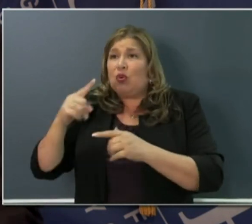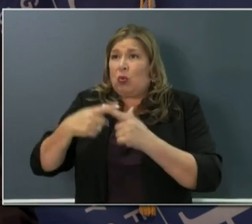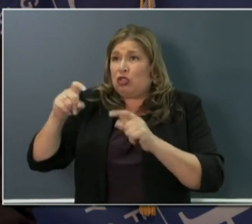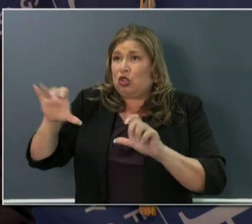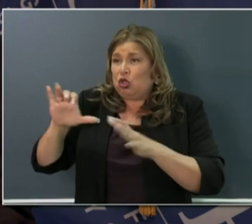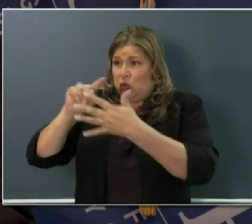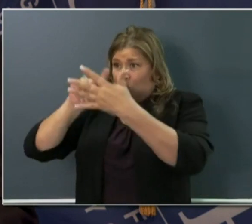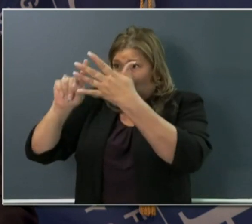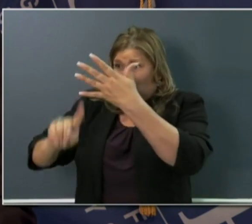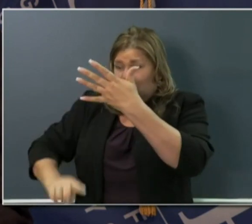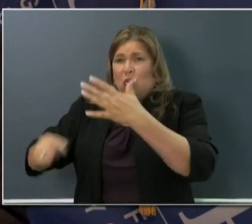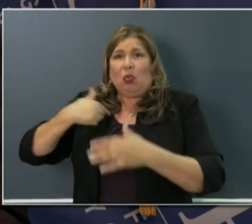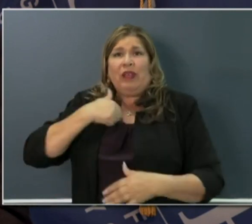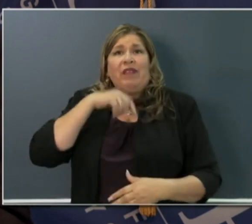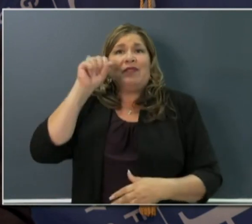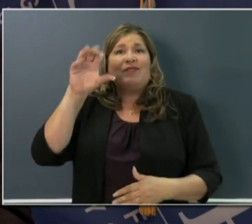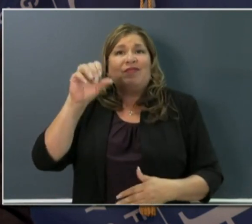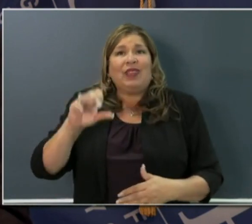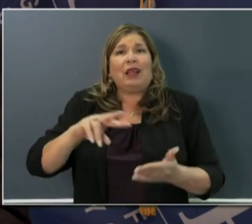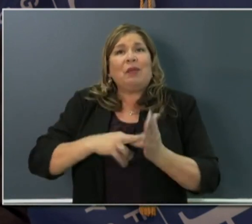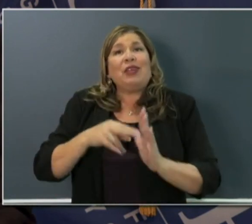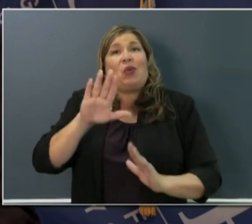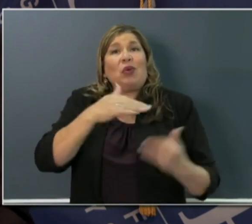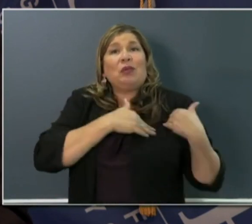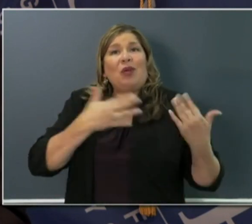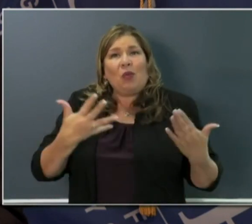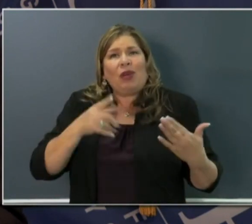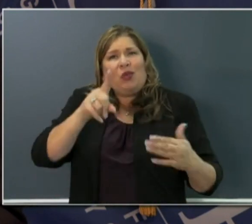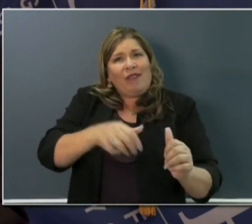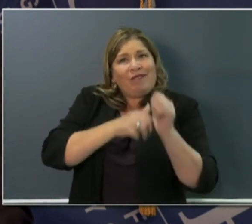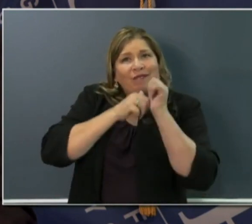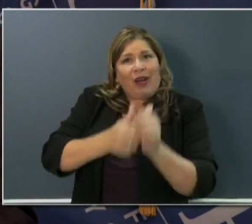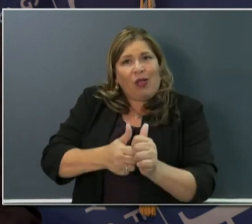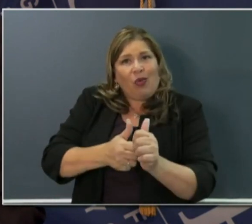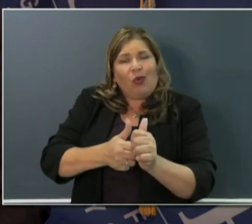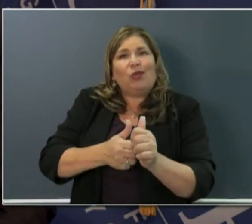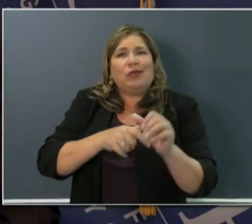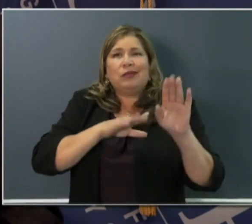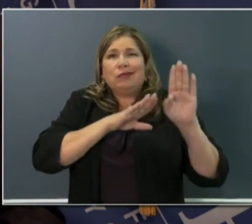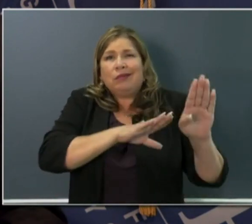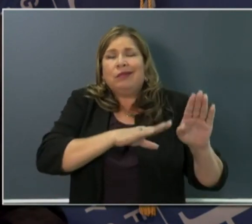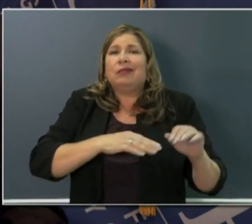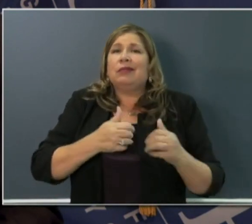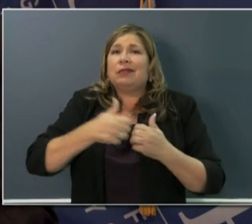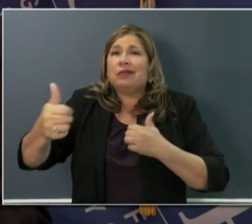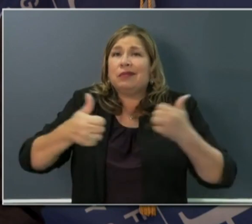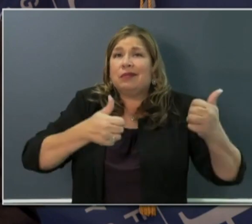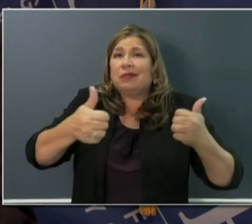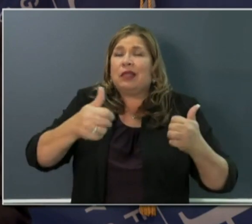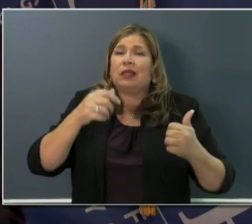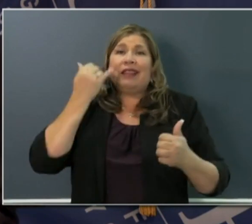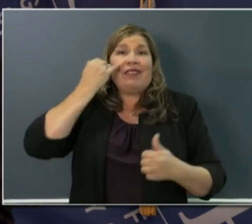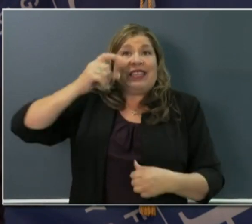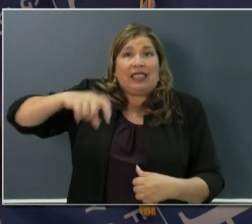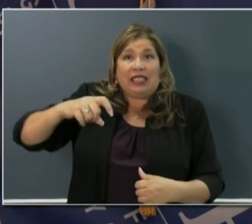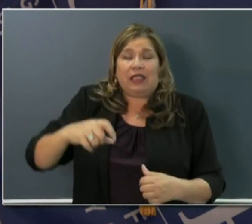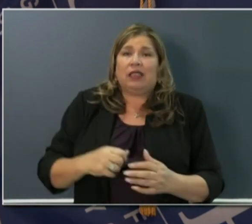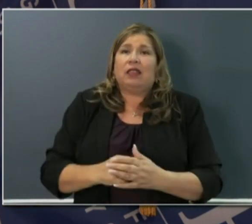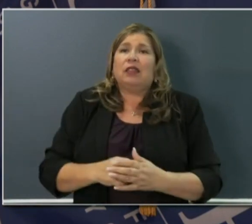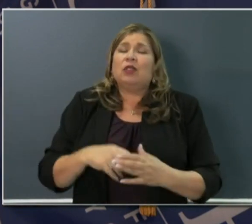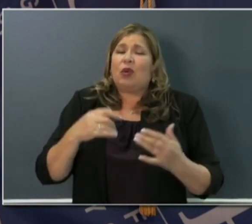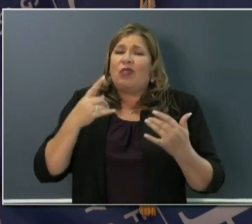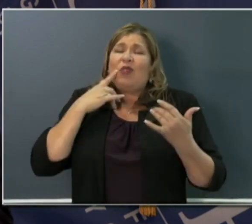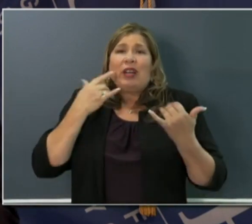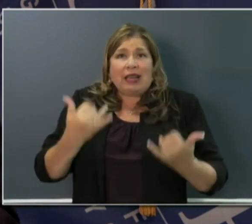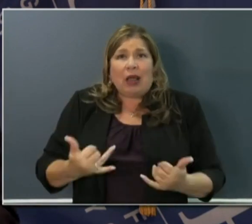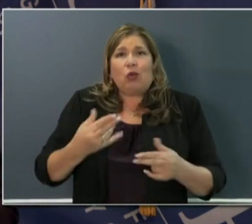these orders and directives so that we can get through, maximize the short term so we can minimize the long term